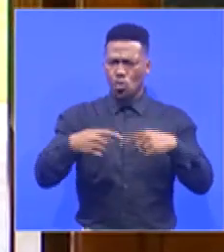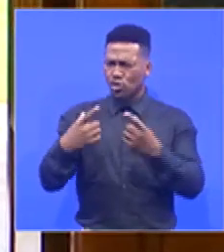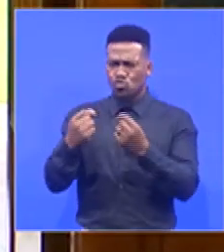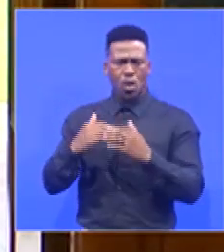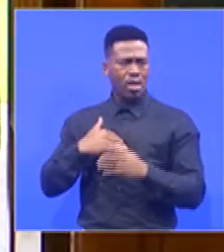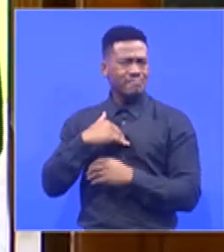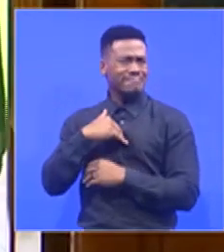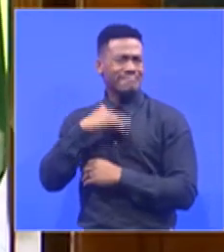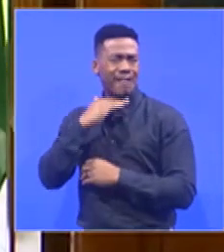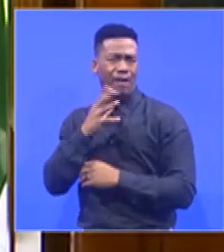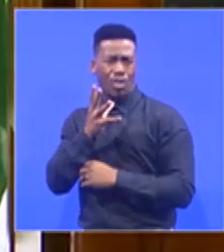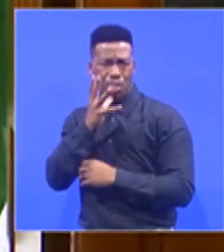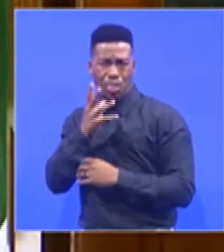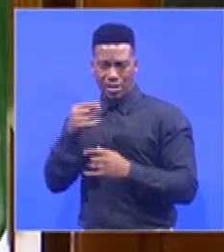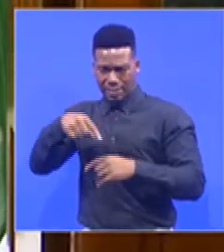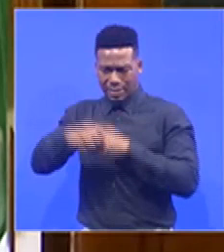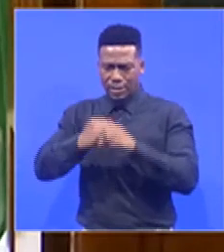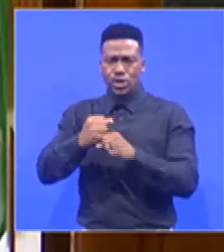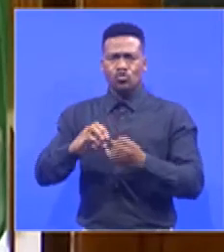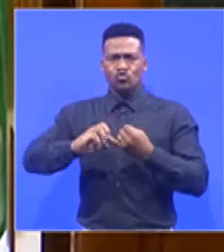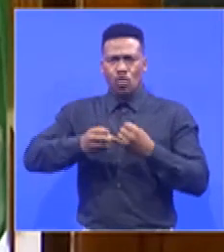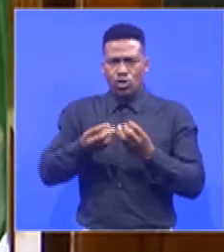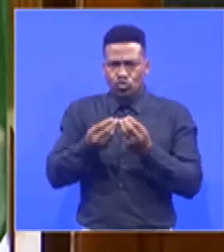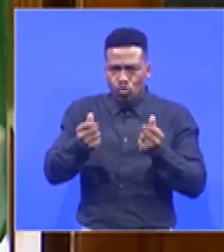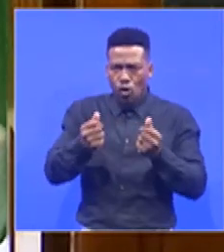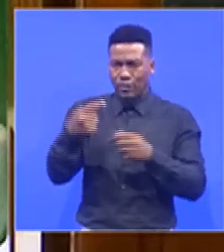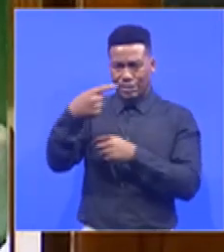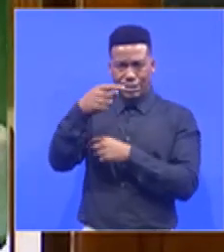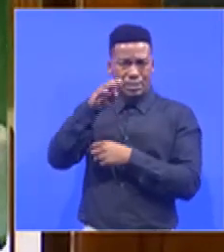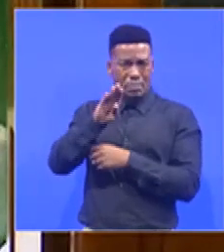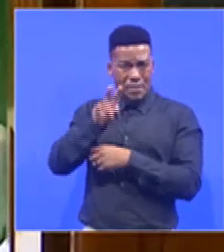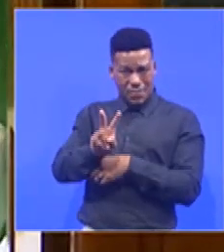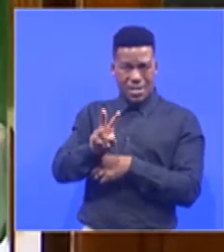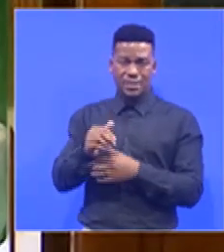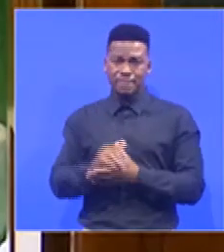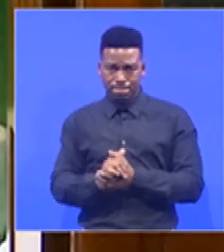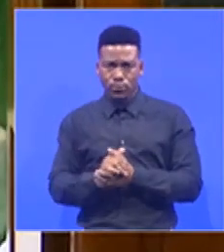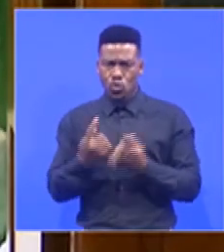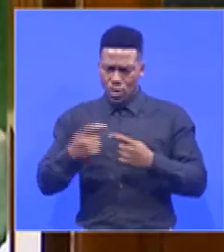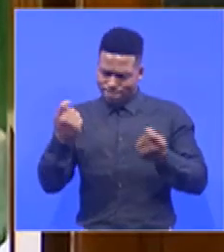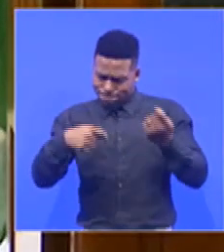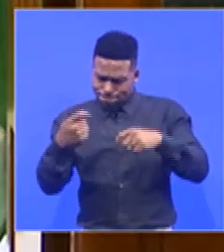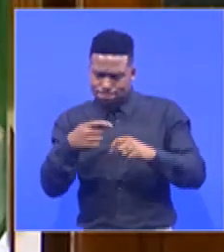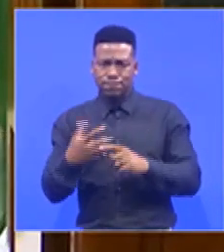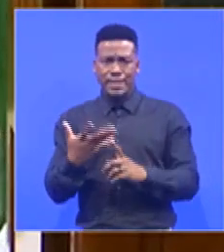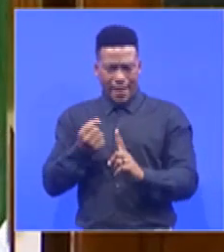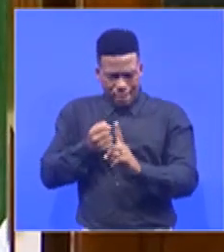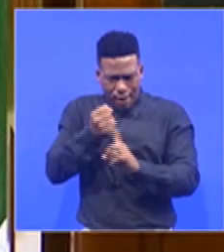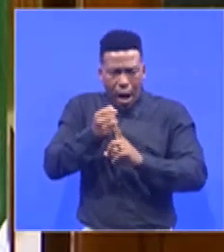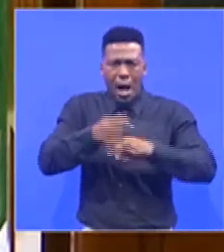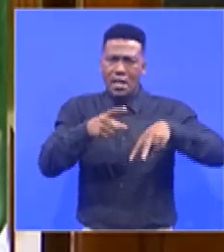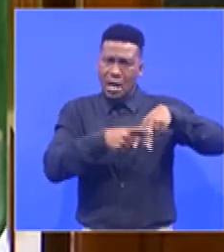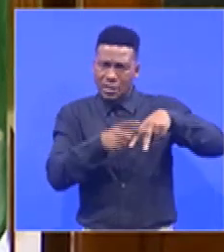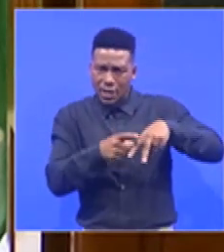this year to address gender-based violence and femicide, and contributed in the fight against